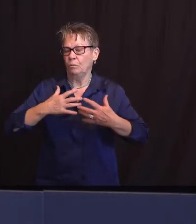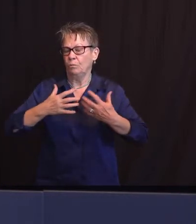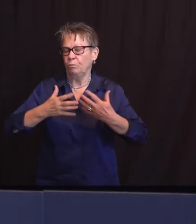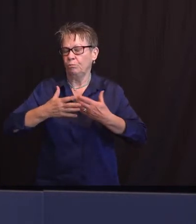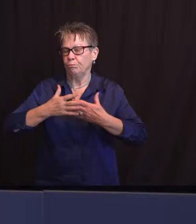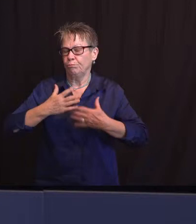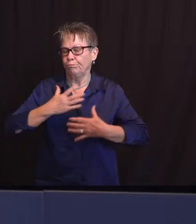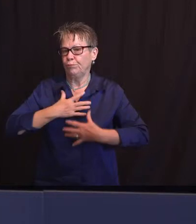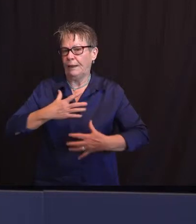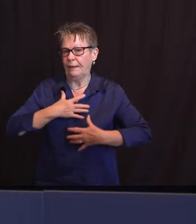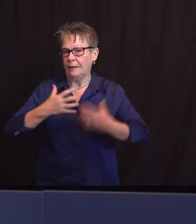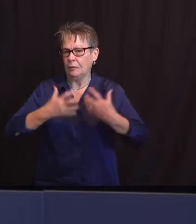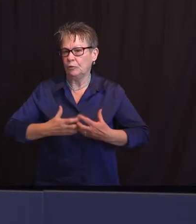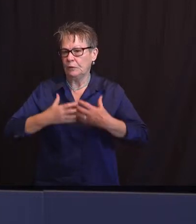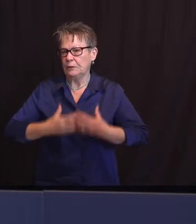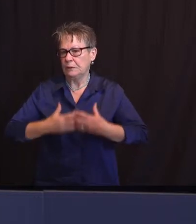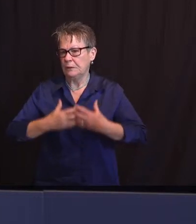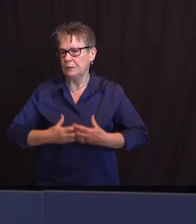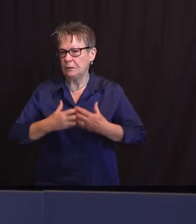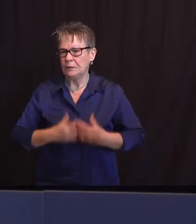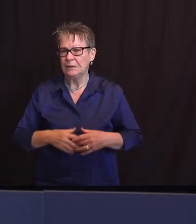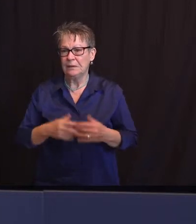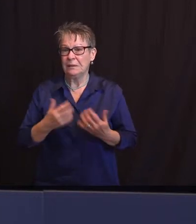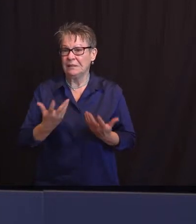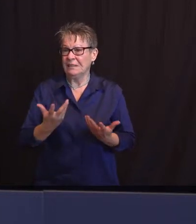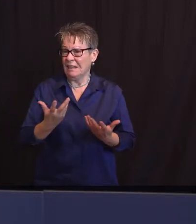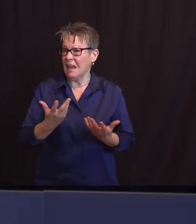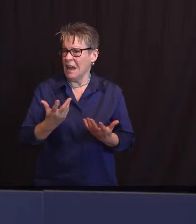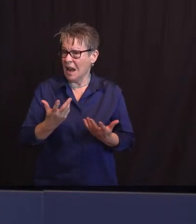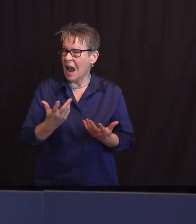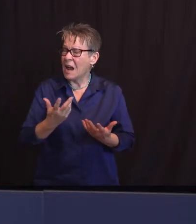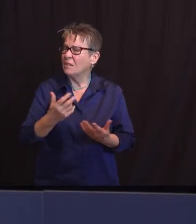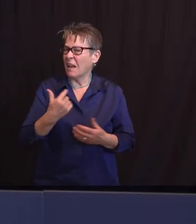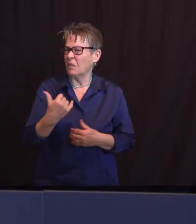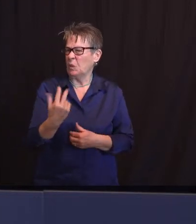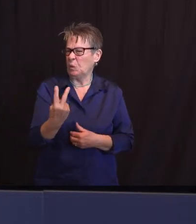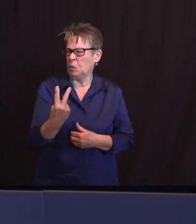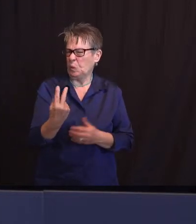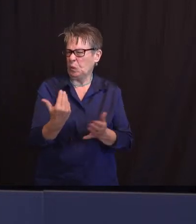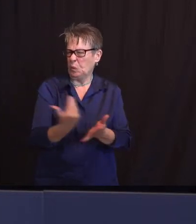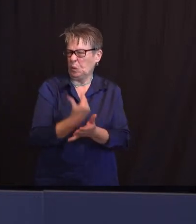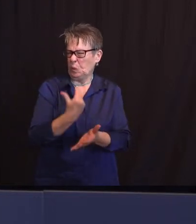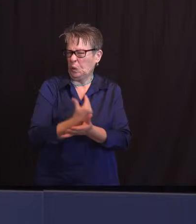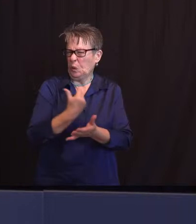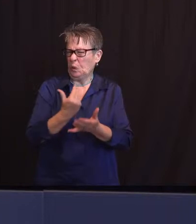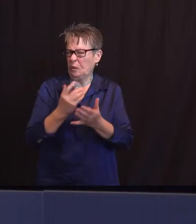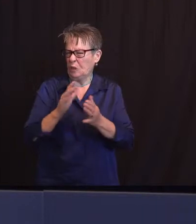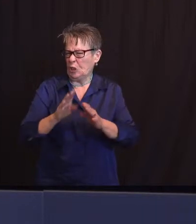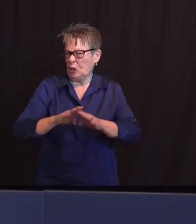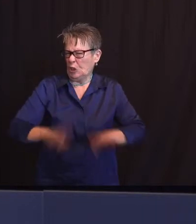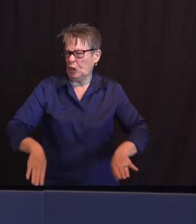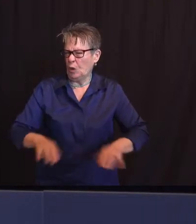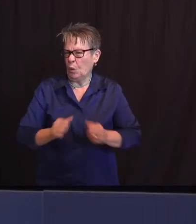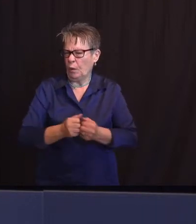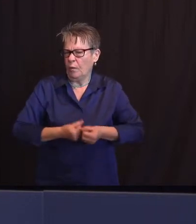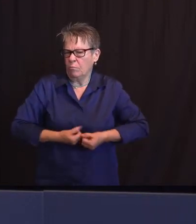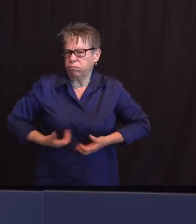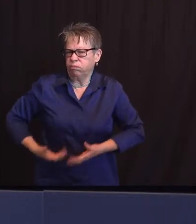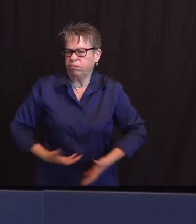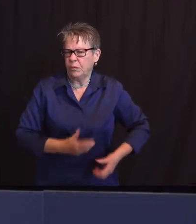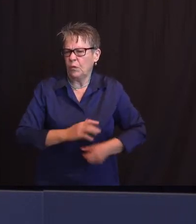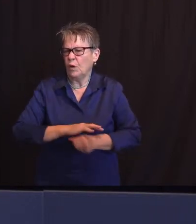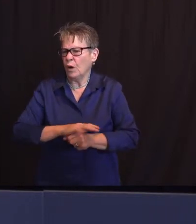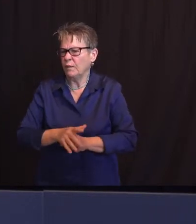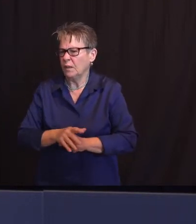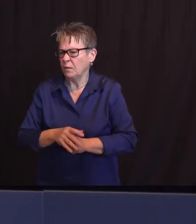are reporting 2 new reports of multisystem inflammatory syndrome in children. There are now 110 cumulative